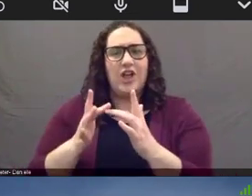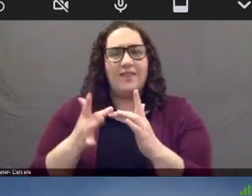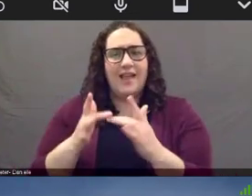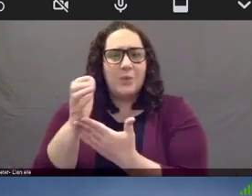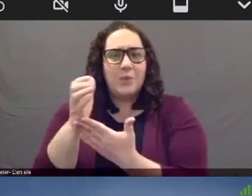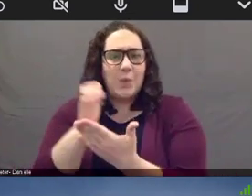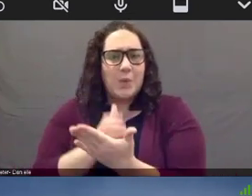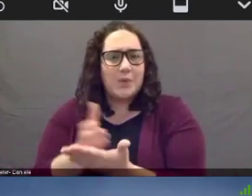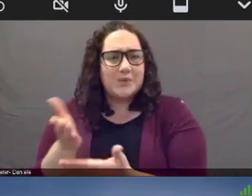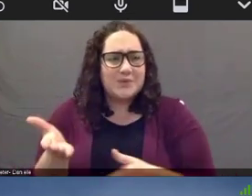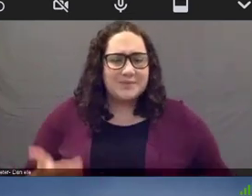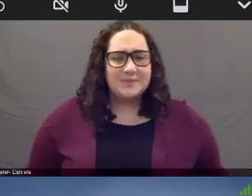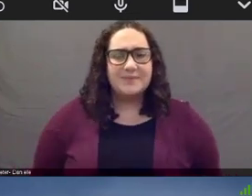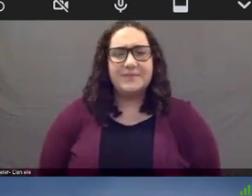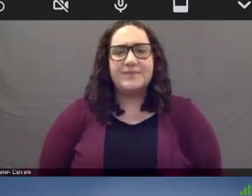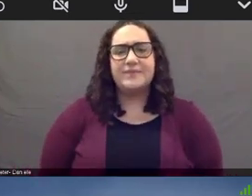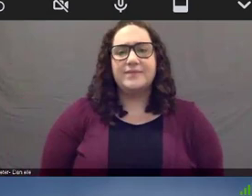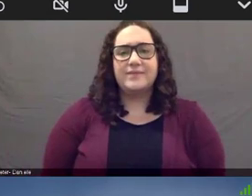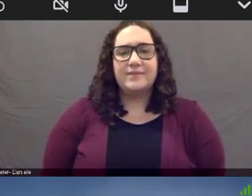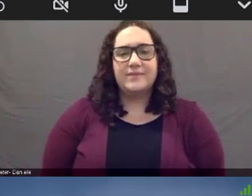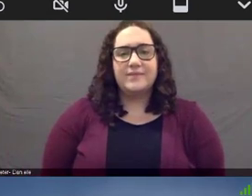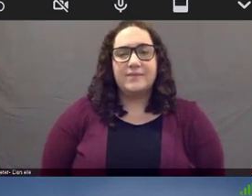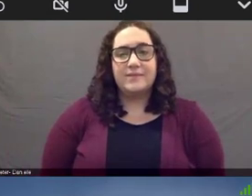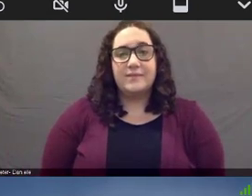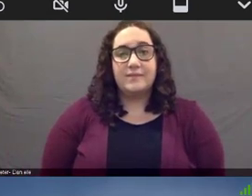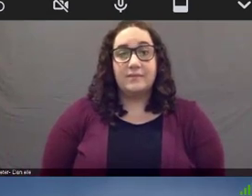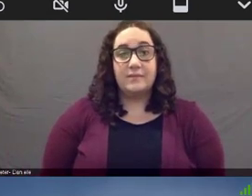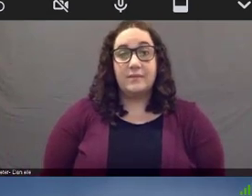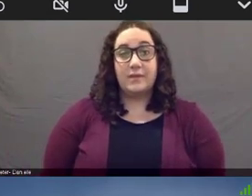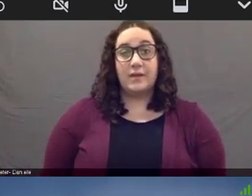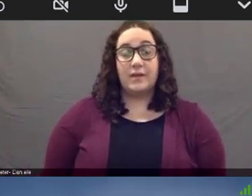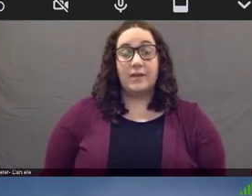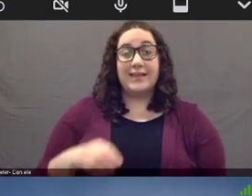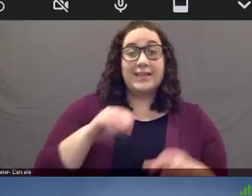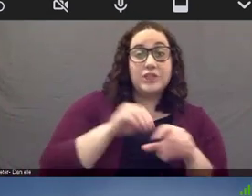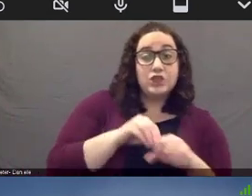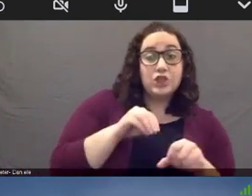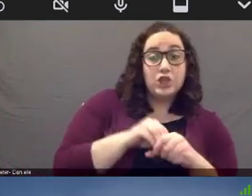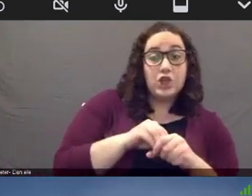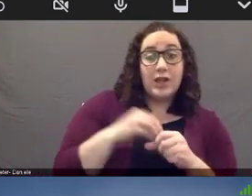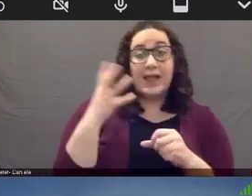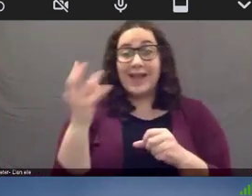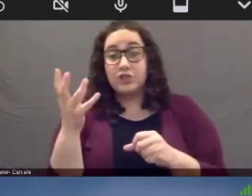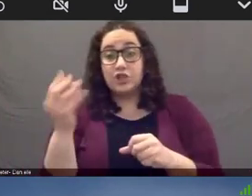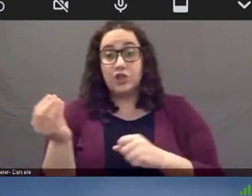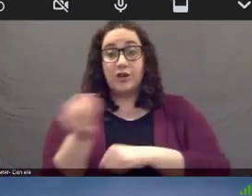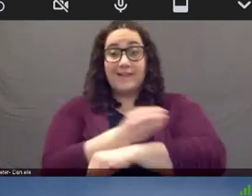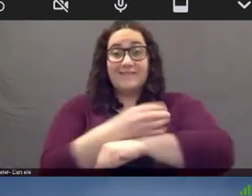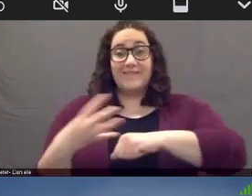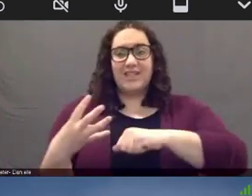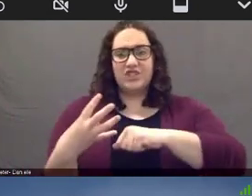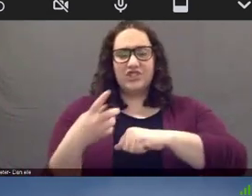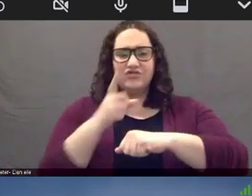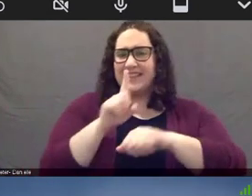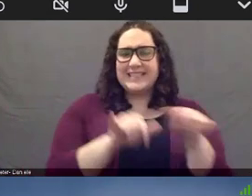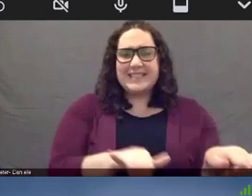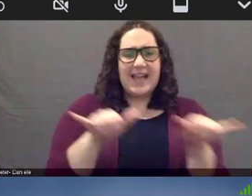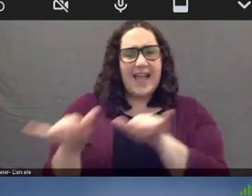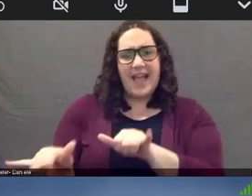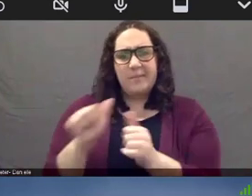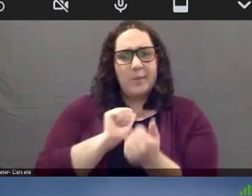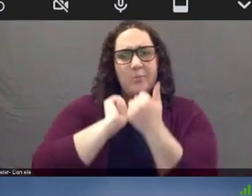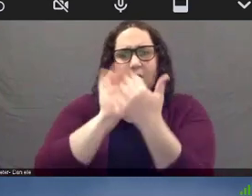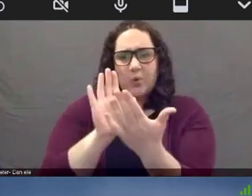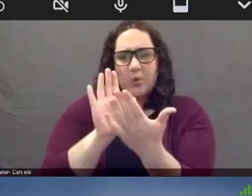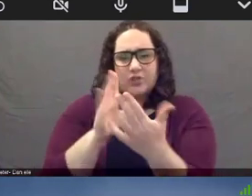problems, they all kind of look the same. We follow this flow chart, right? For external convection,